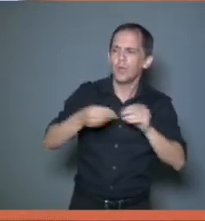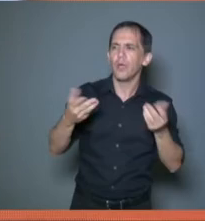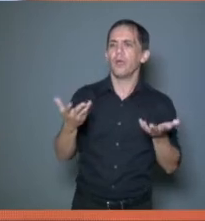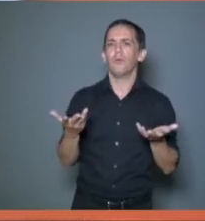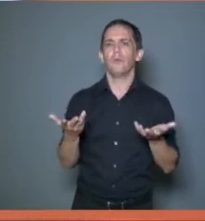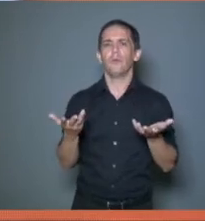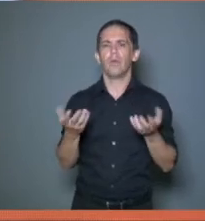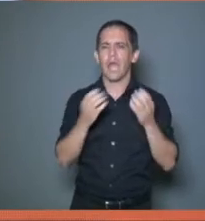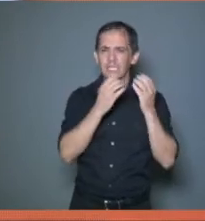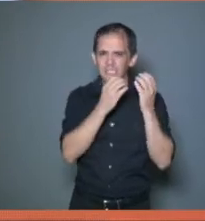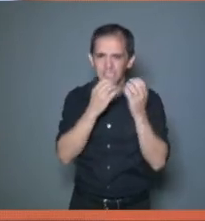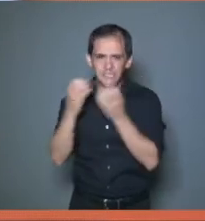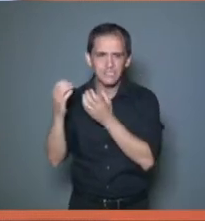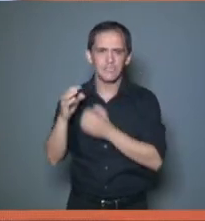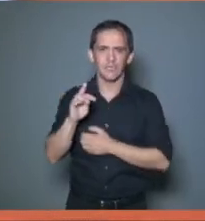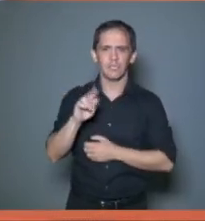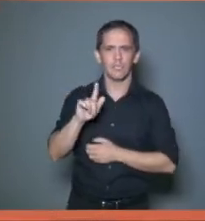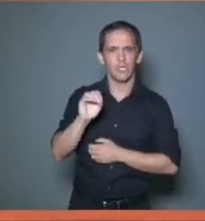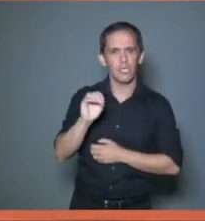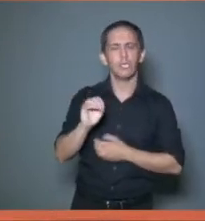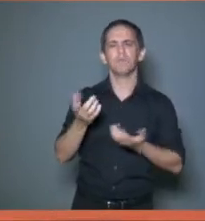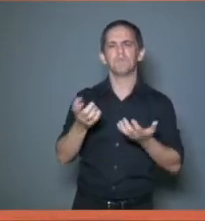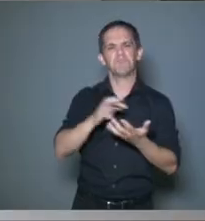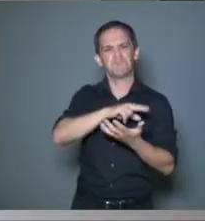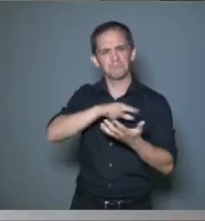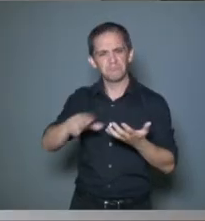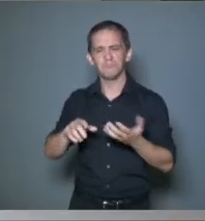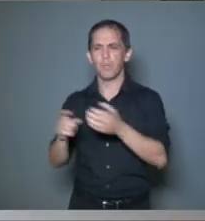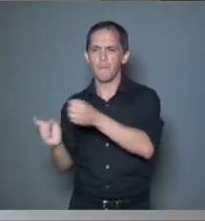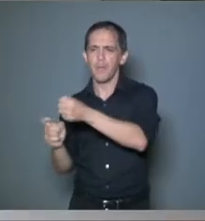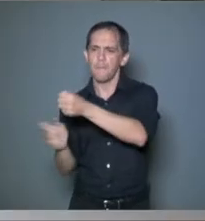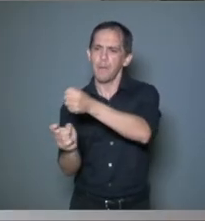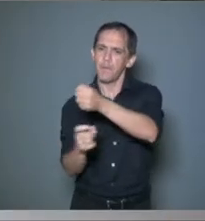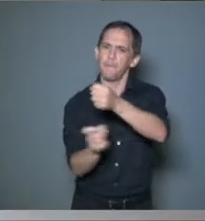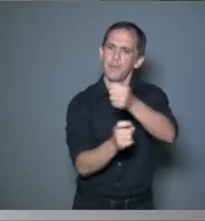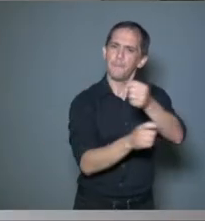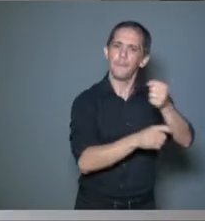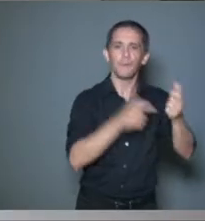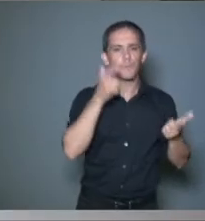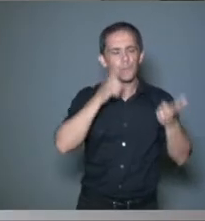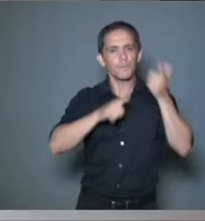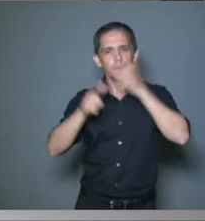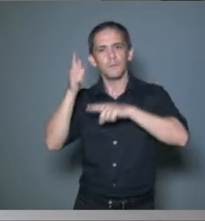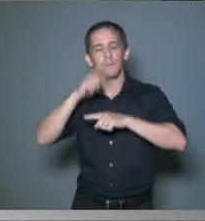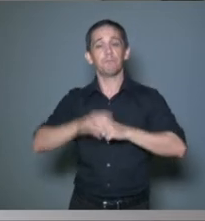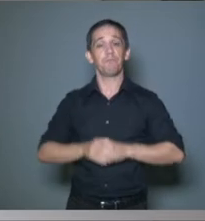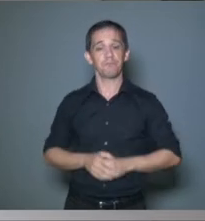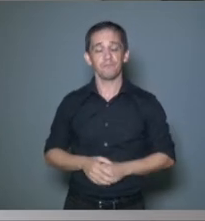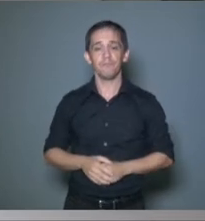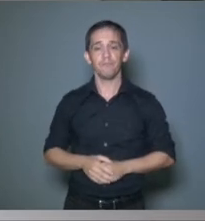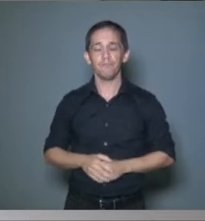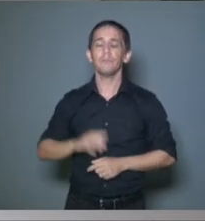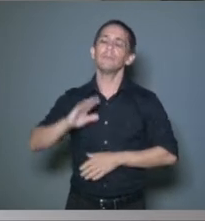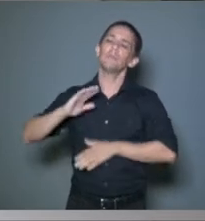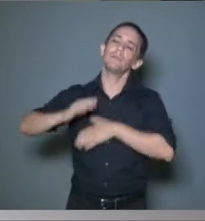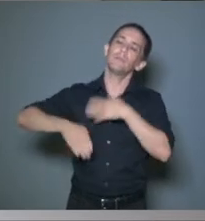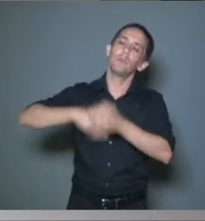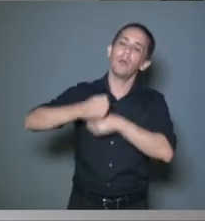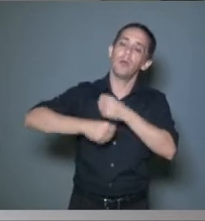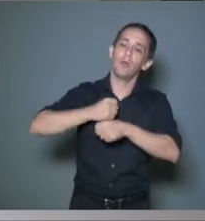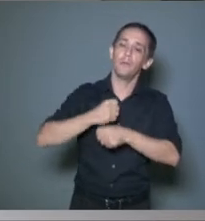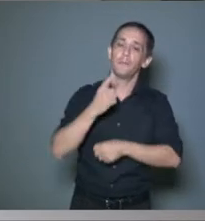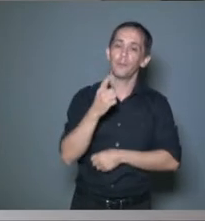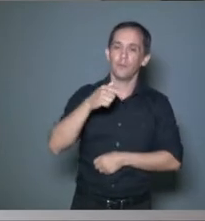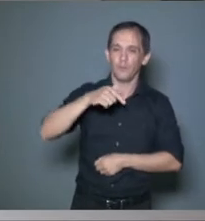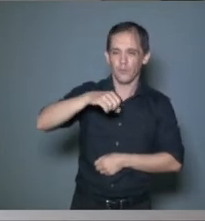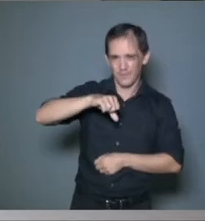Cotton arrived in the late 70s, early 80s, and SLC has always been present. Another very important landmark was